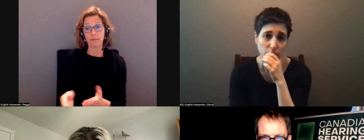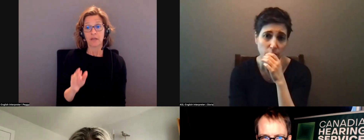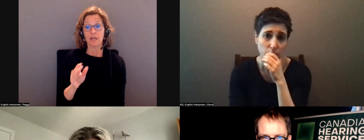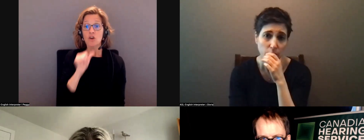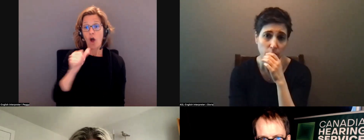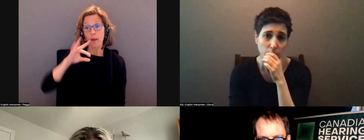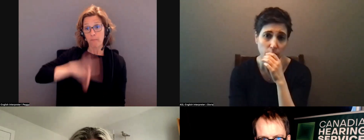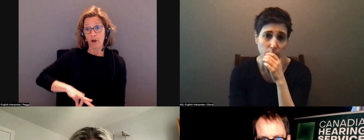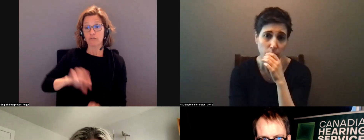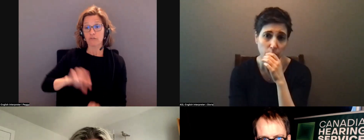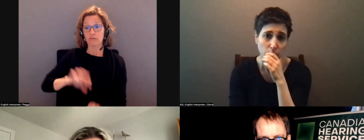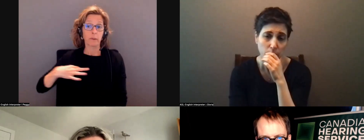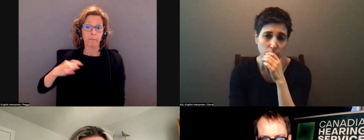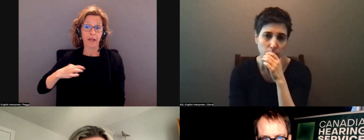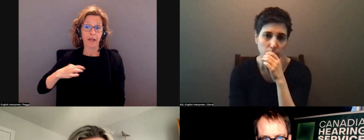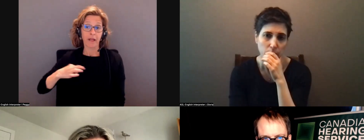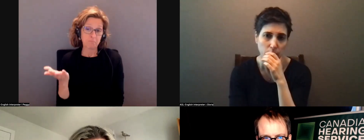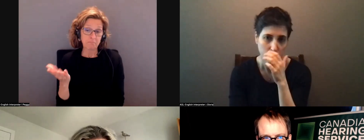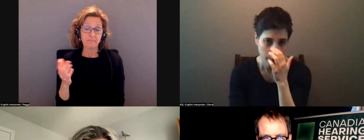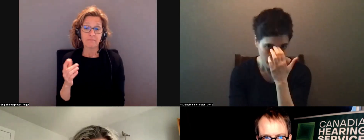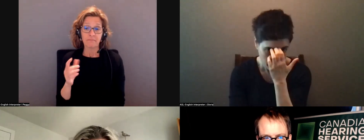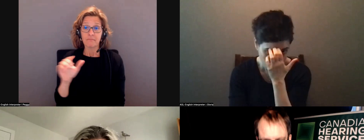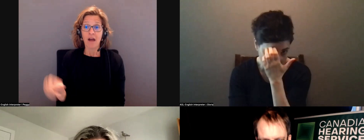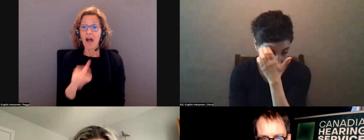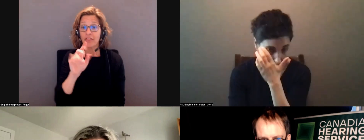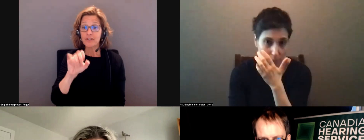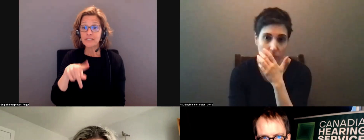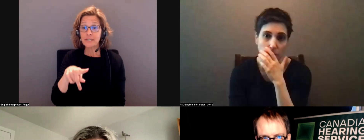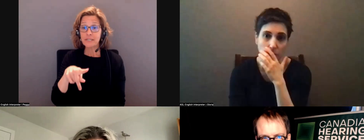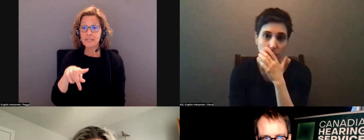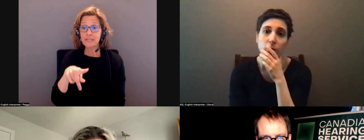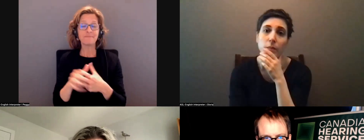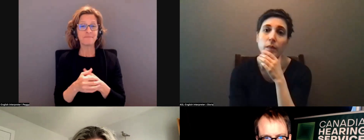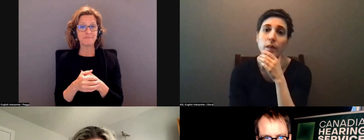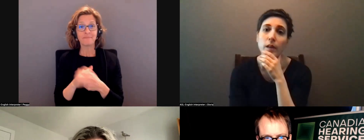apply for that as well. Any other tips, Alan? What are you thinking?